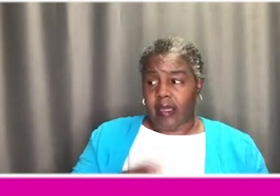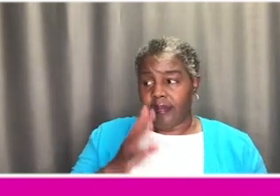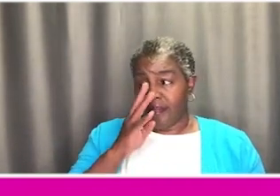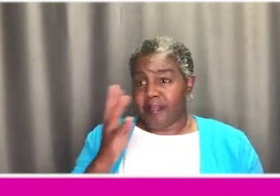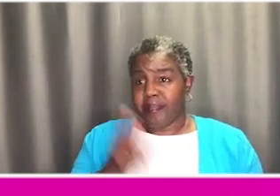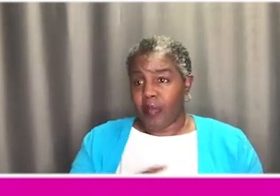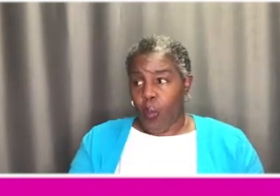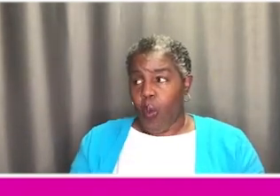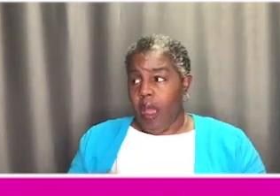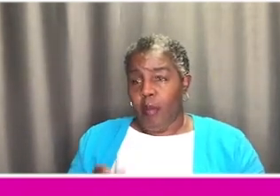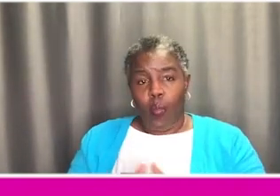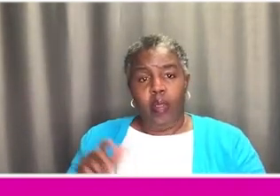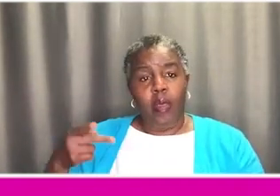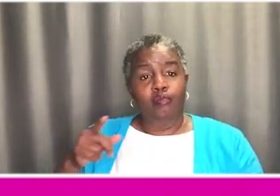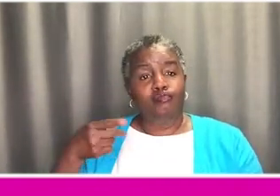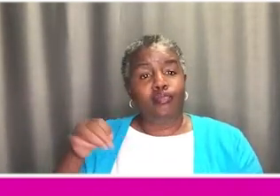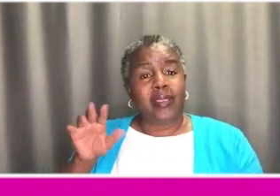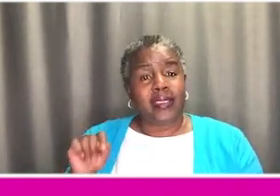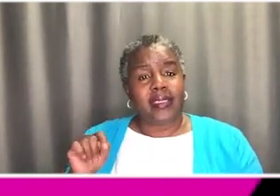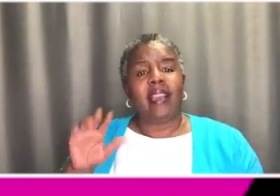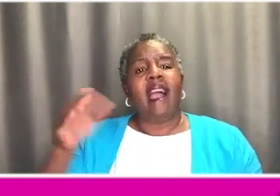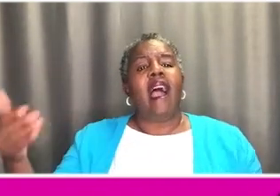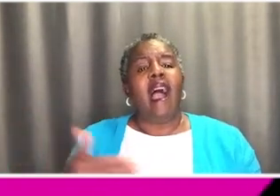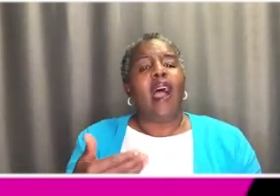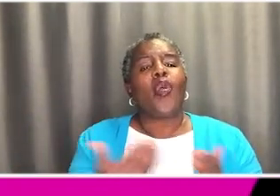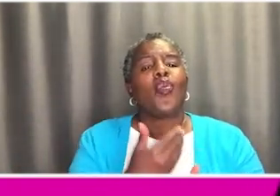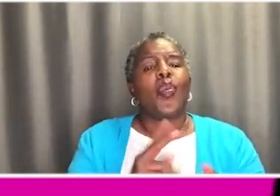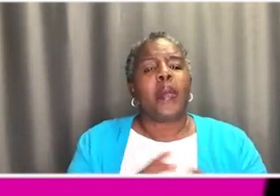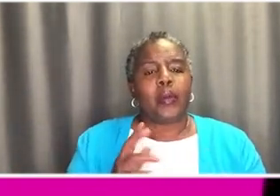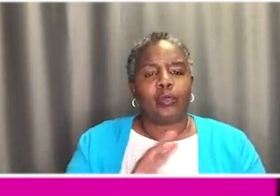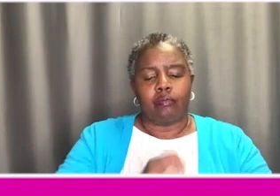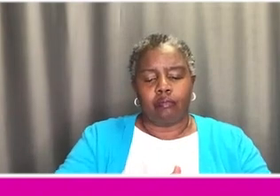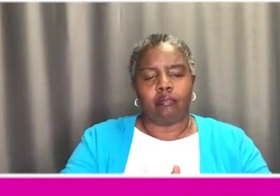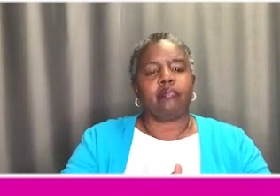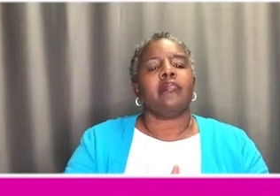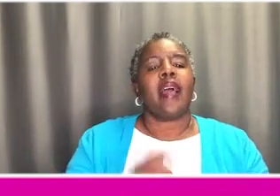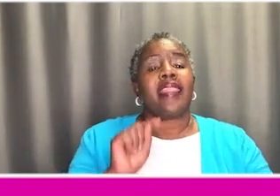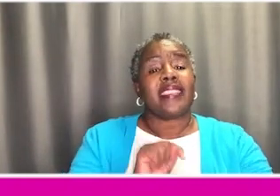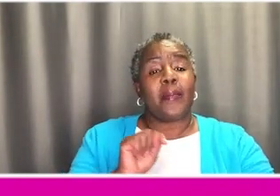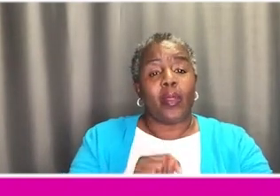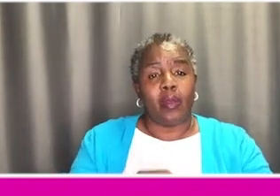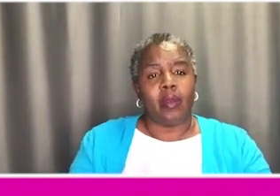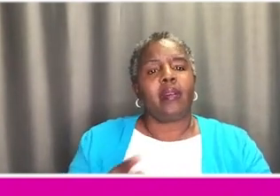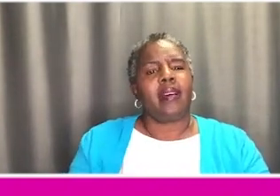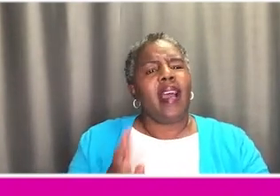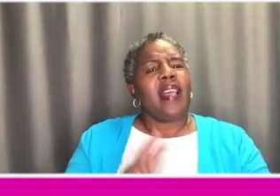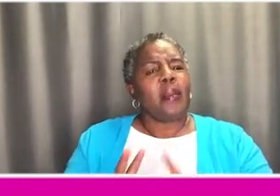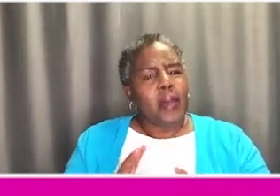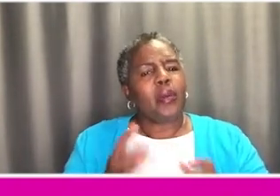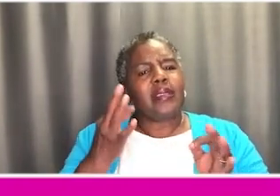priests and hire a new group of people to build the temple, the people gave